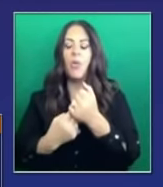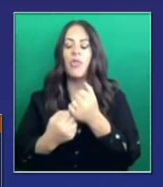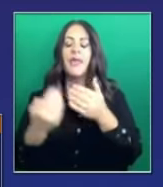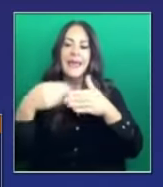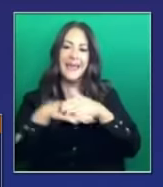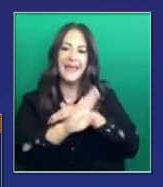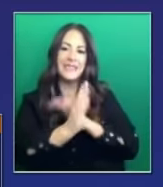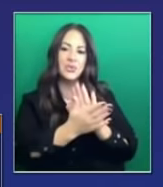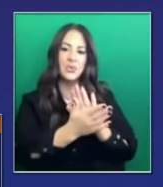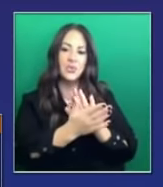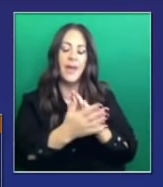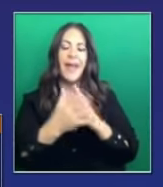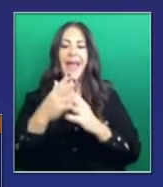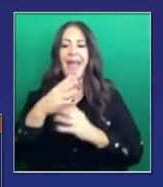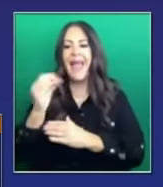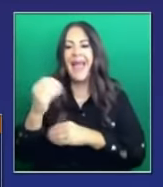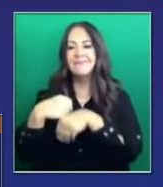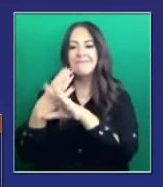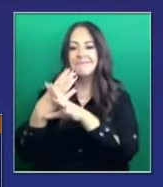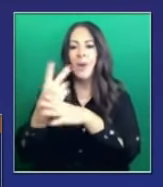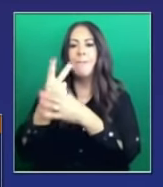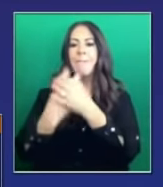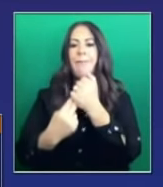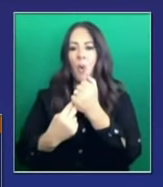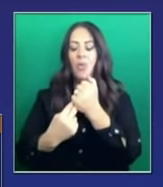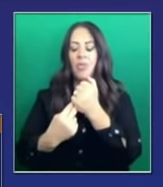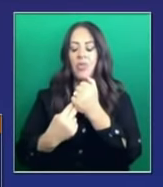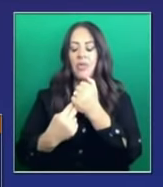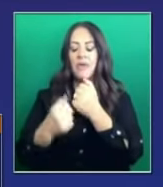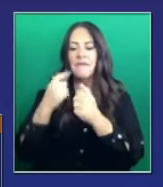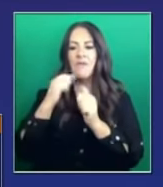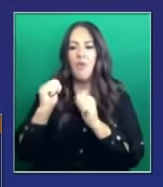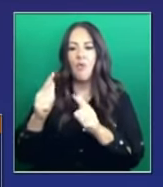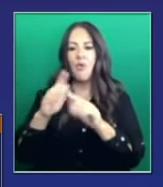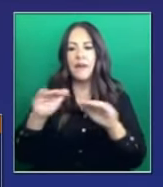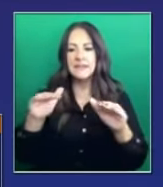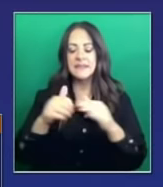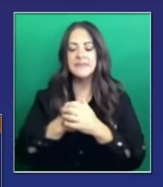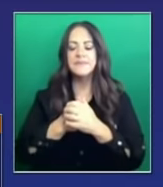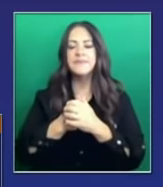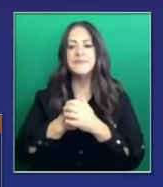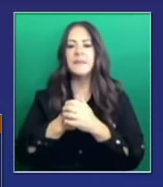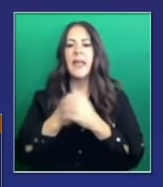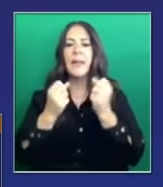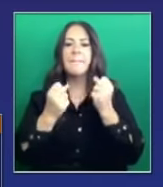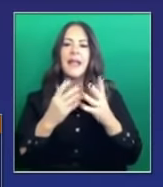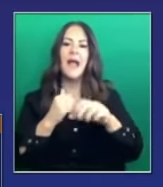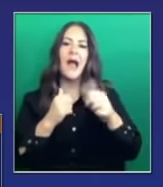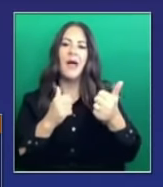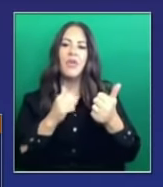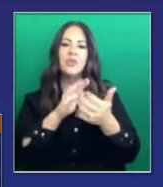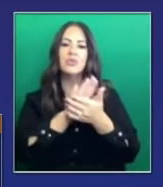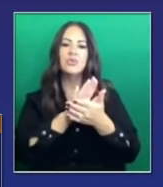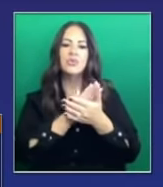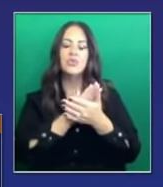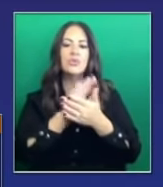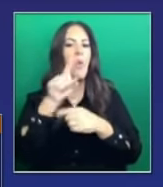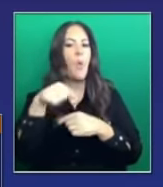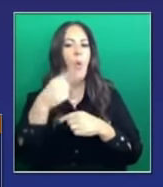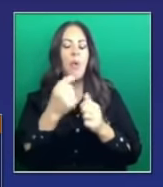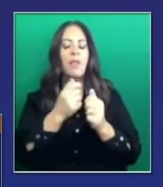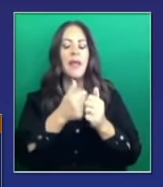that were mostly operating online, mostly operating with a distance learning construct, and